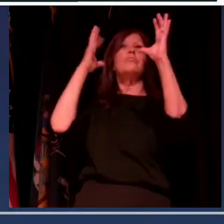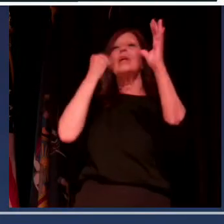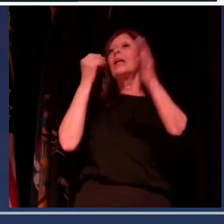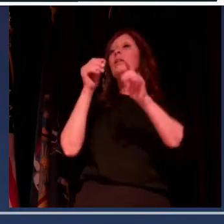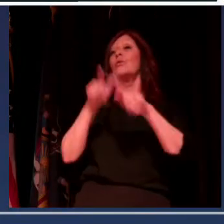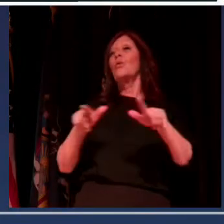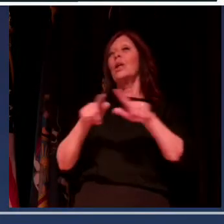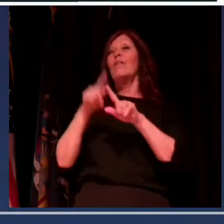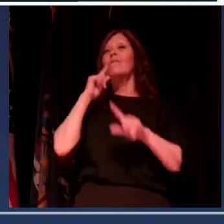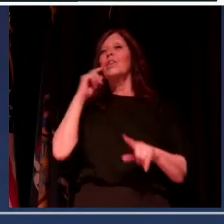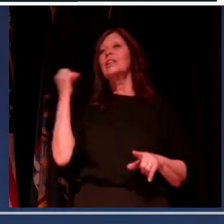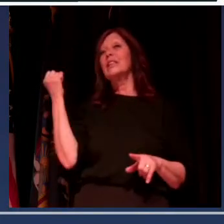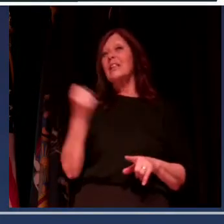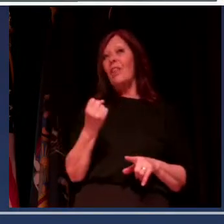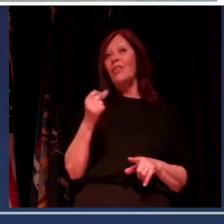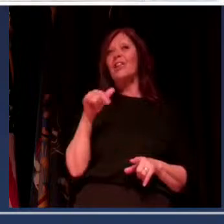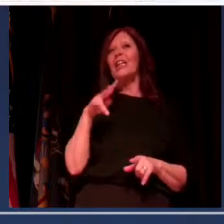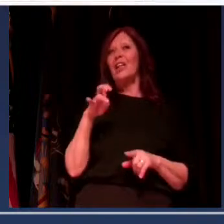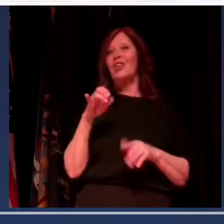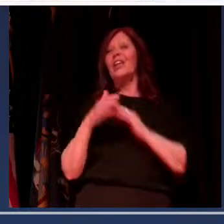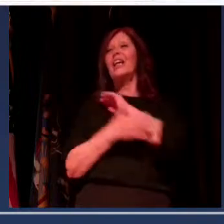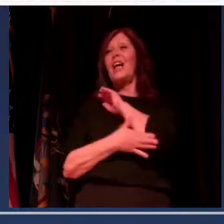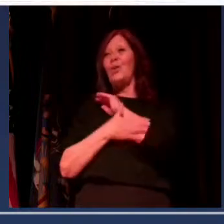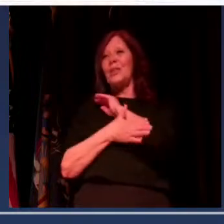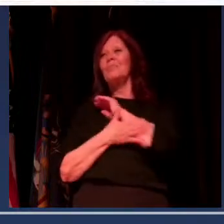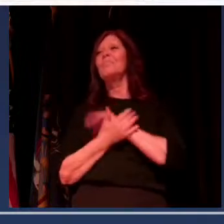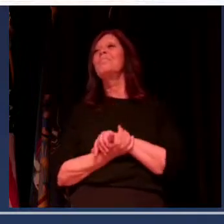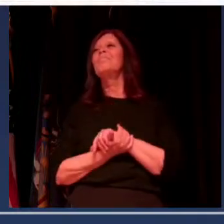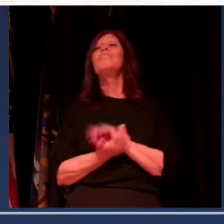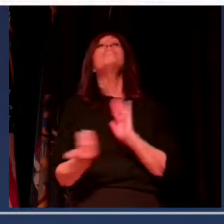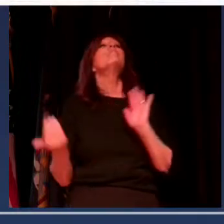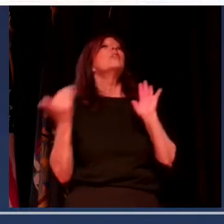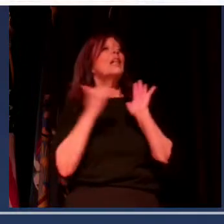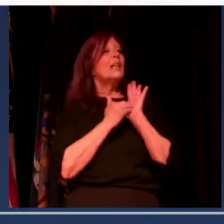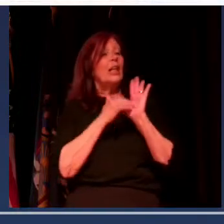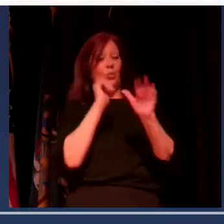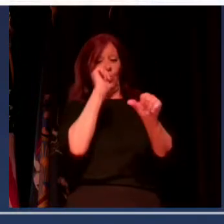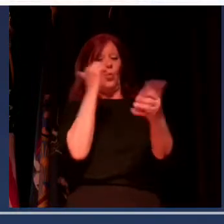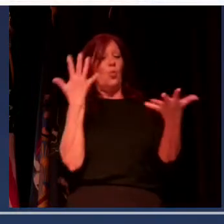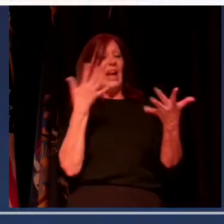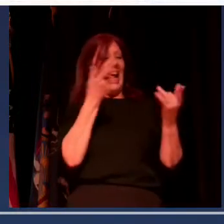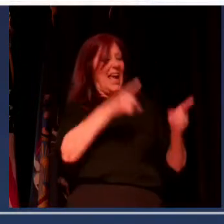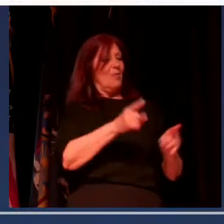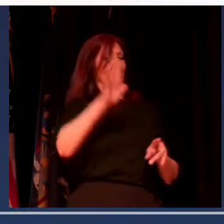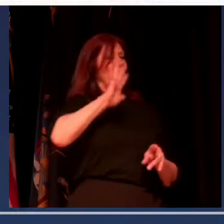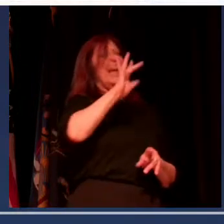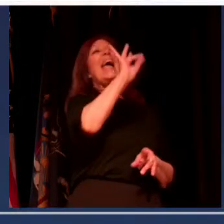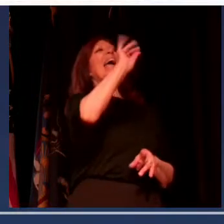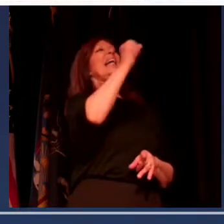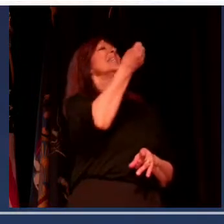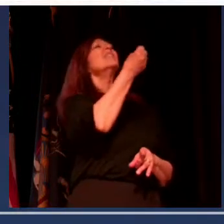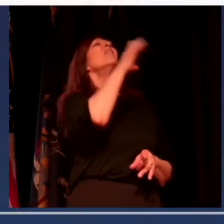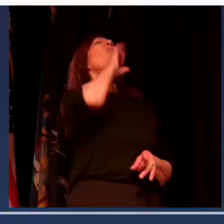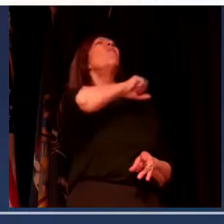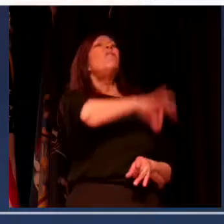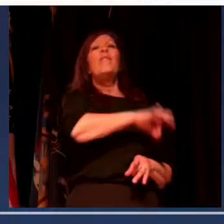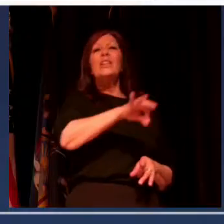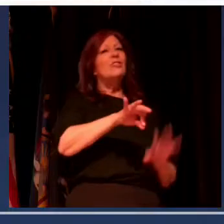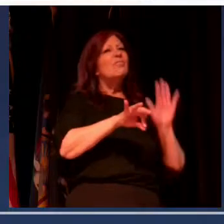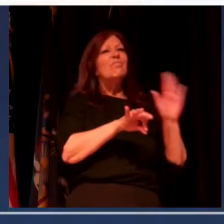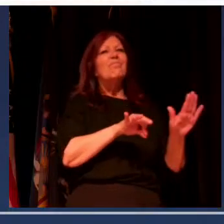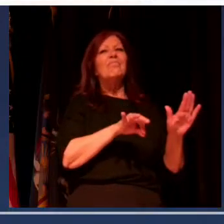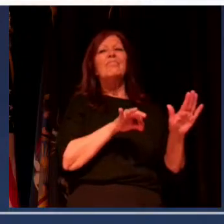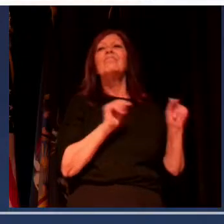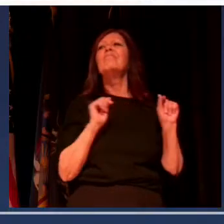for Southern Erie County. Once again, what worked for the 1980s is an antiquated set of unnecessary buildings